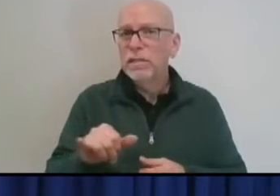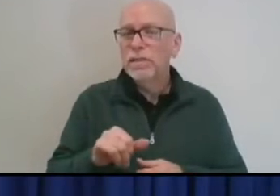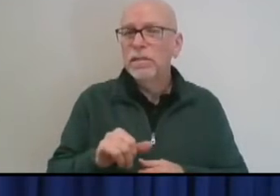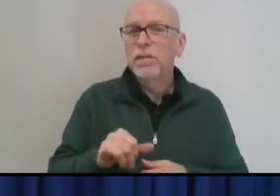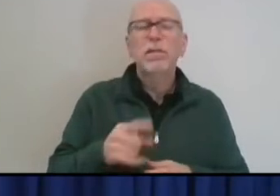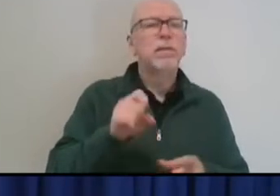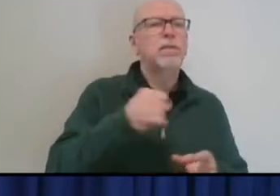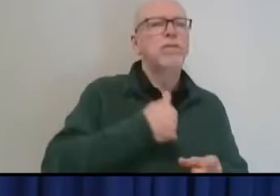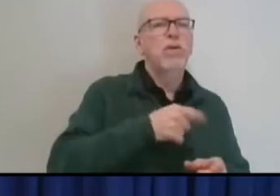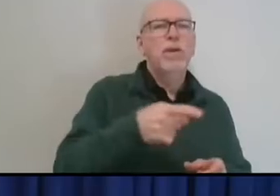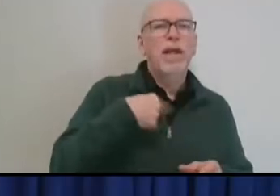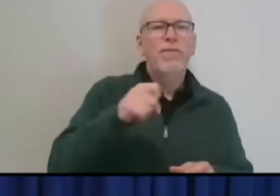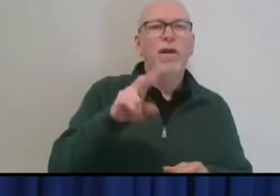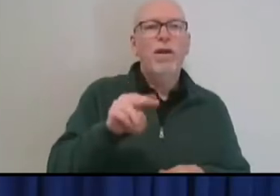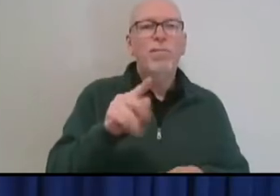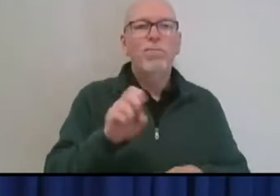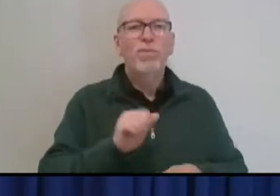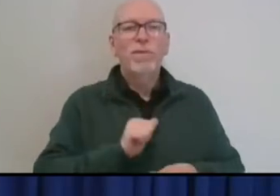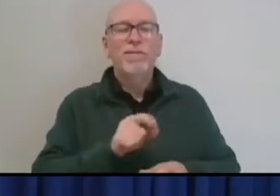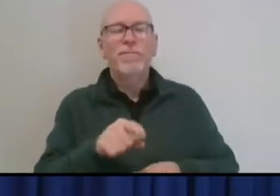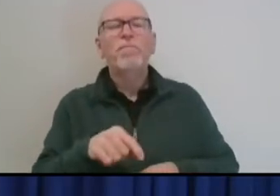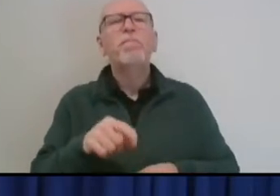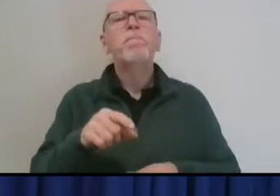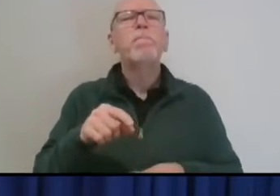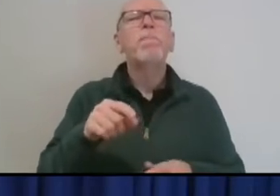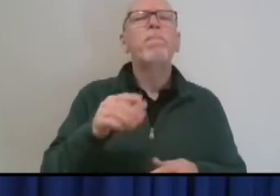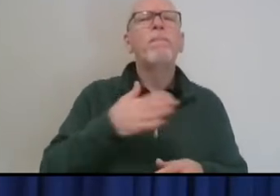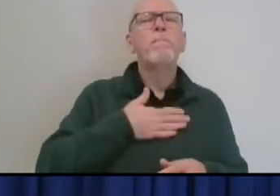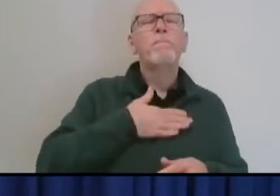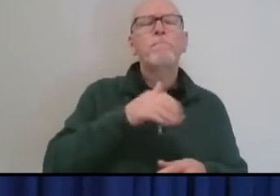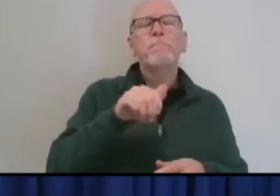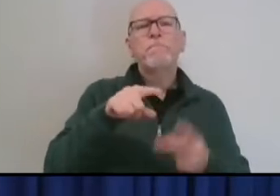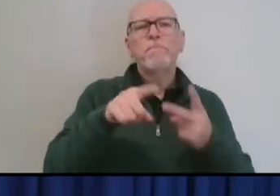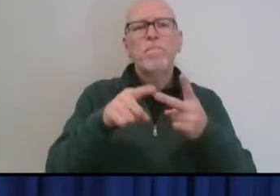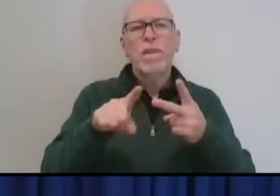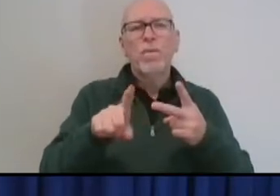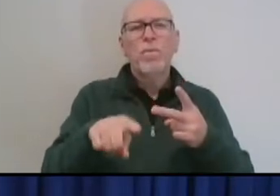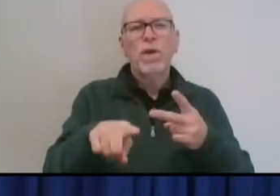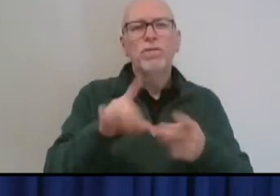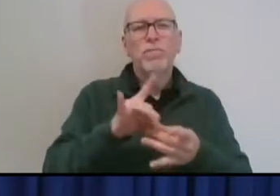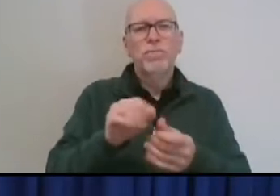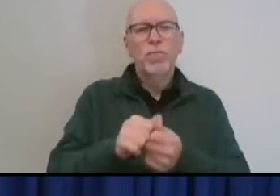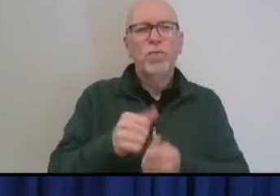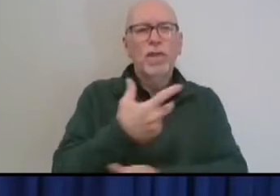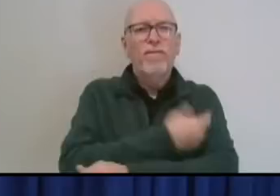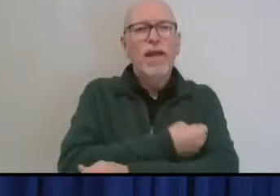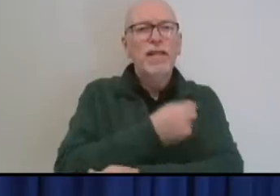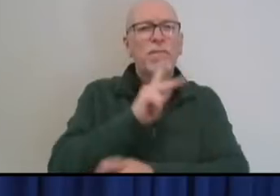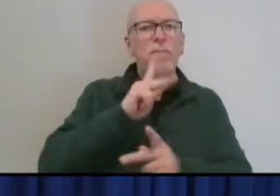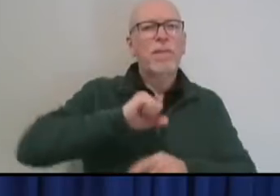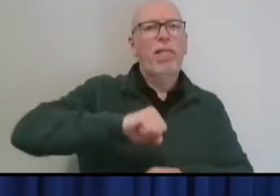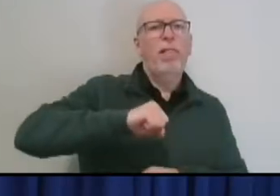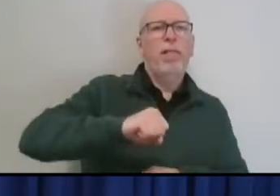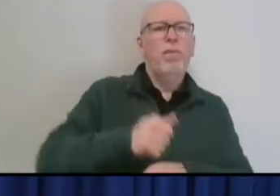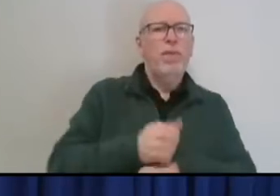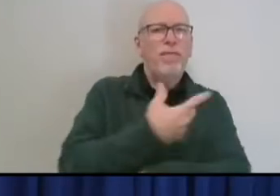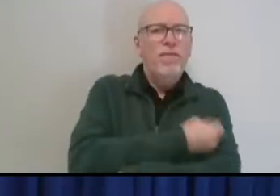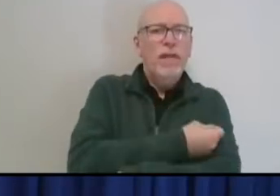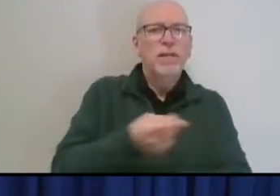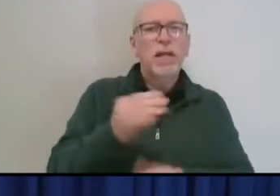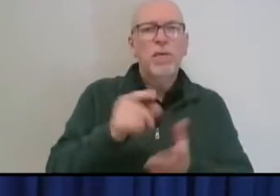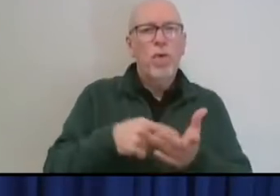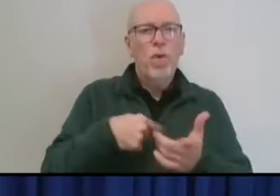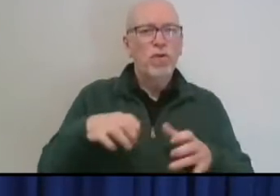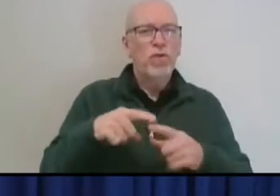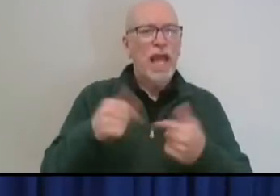Oh, sorry, I had to unmute myself again. My second question is about vaccine hesitancy and what we're doing